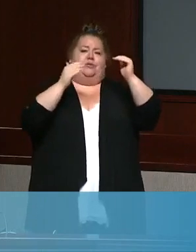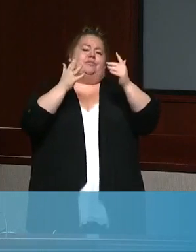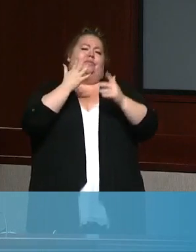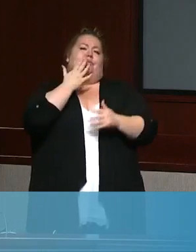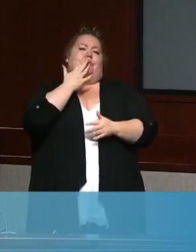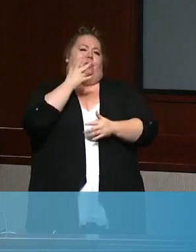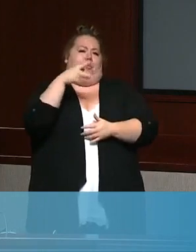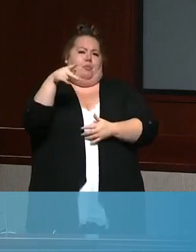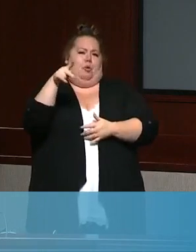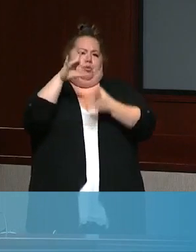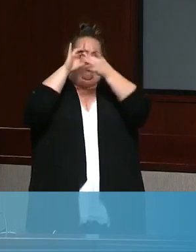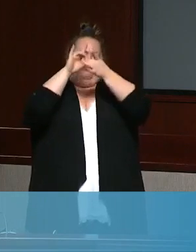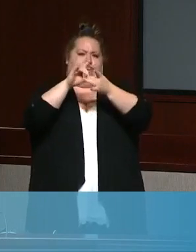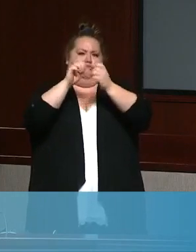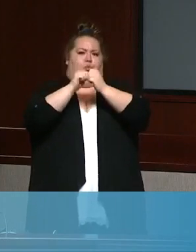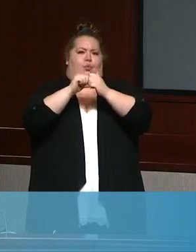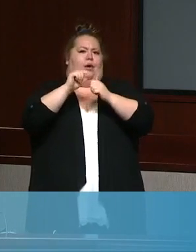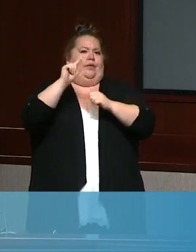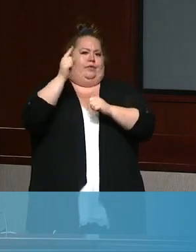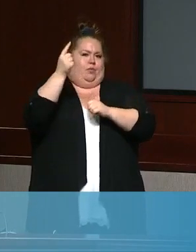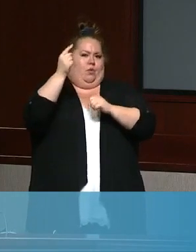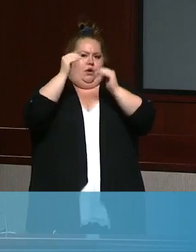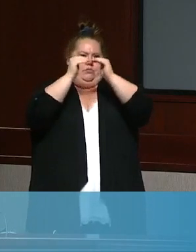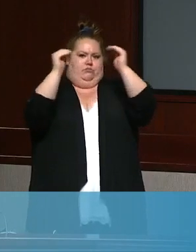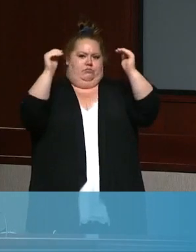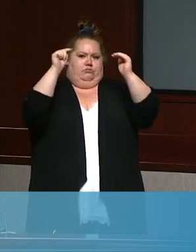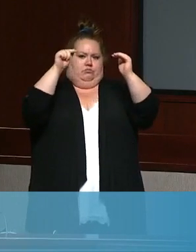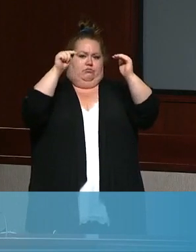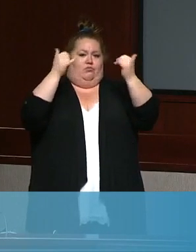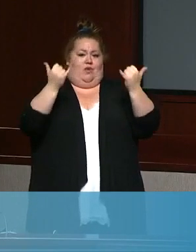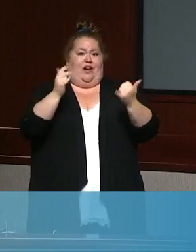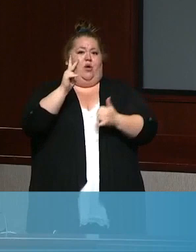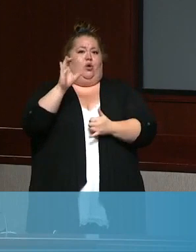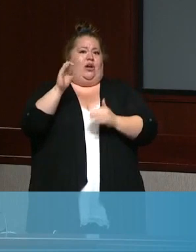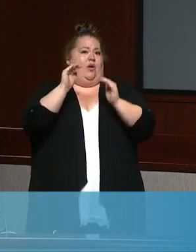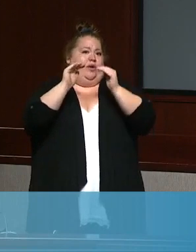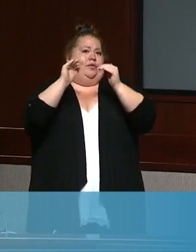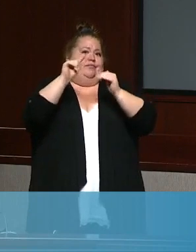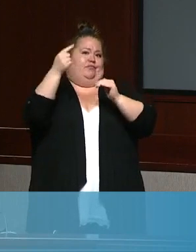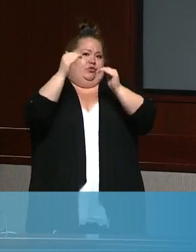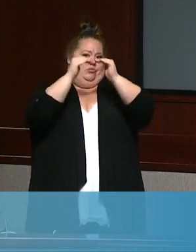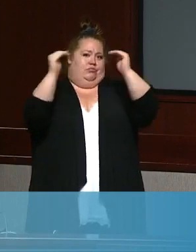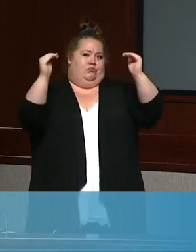associated with it. In order for us to